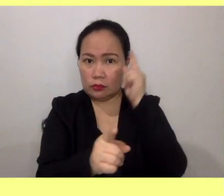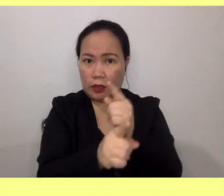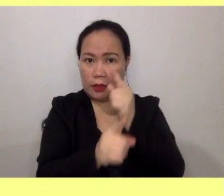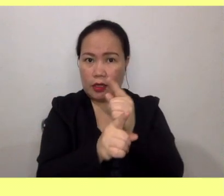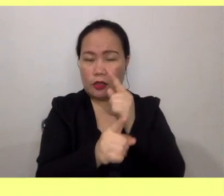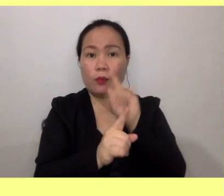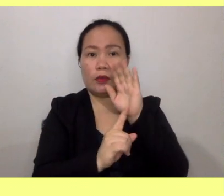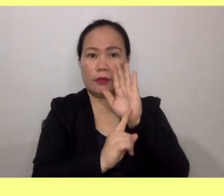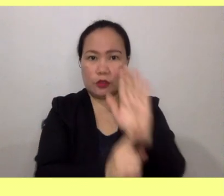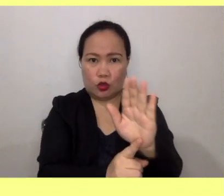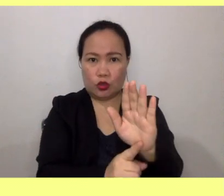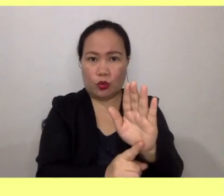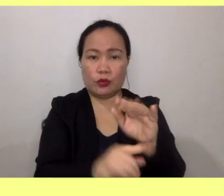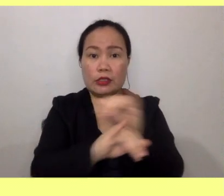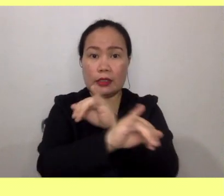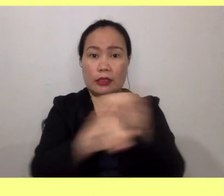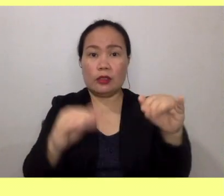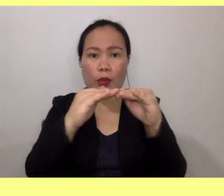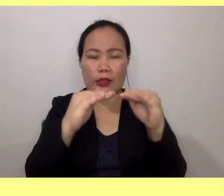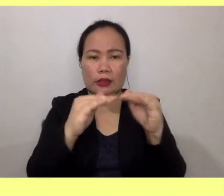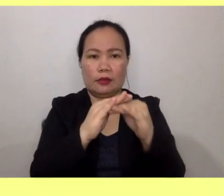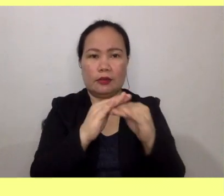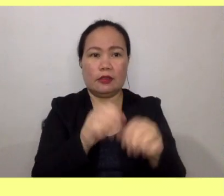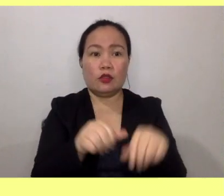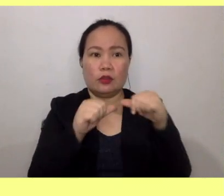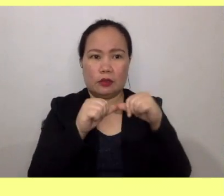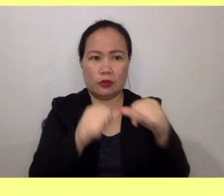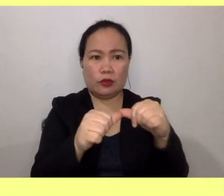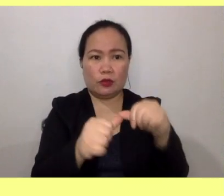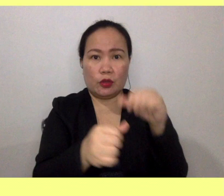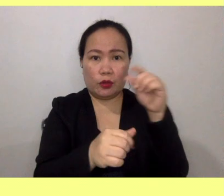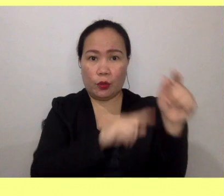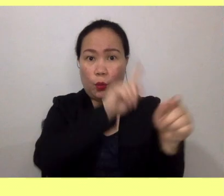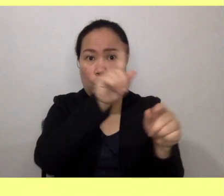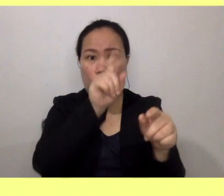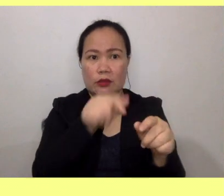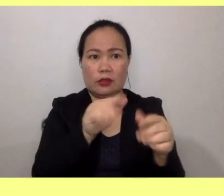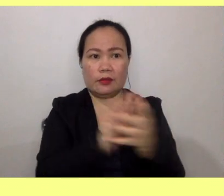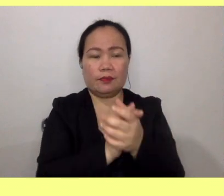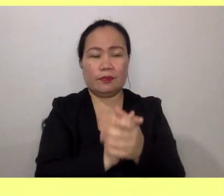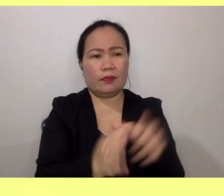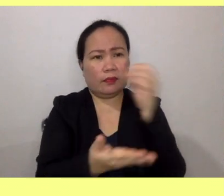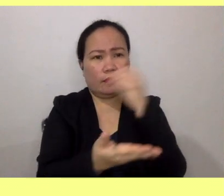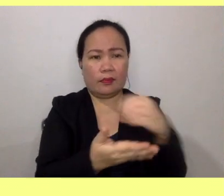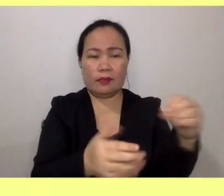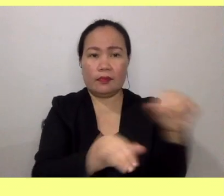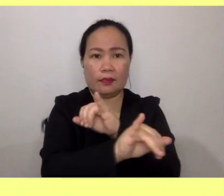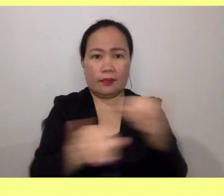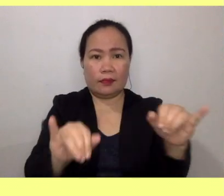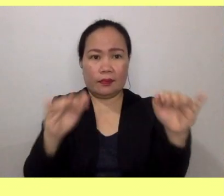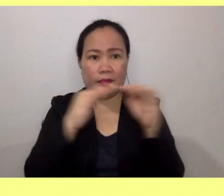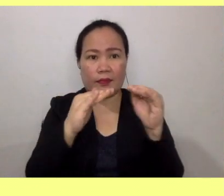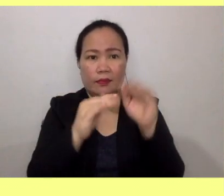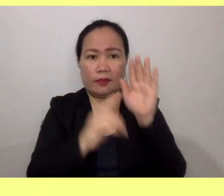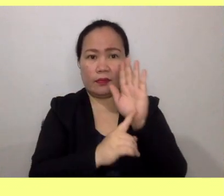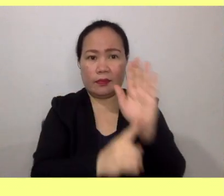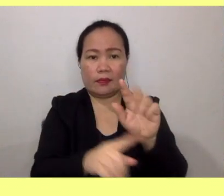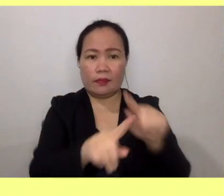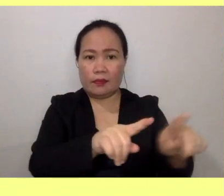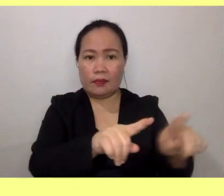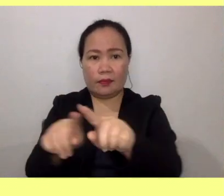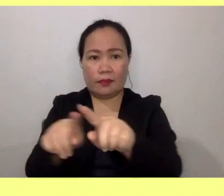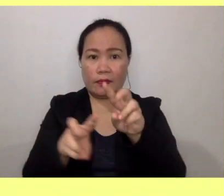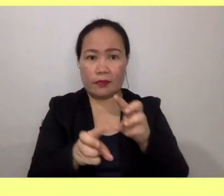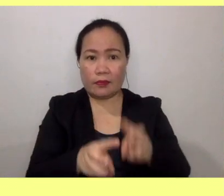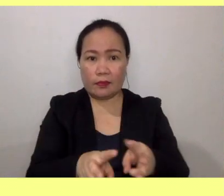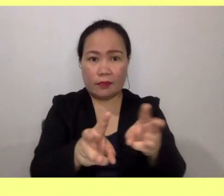natin dito. Okay, so let's proceed to the questions. So, write an inequality that shows the